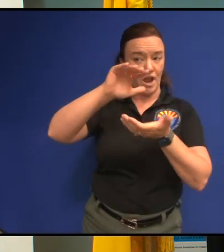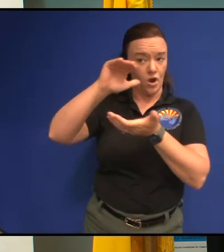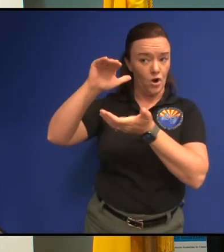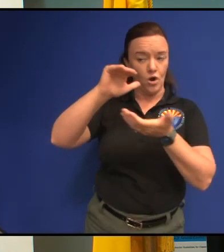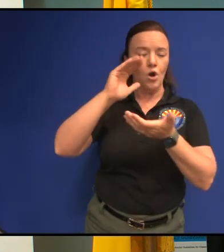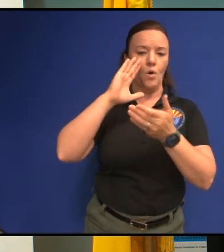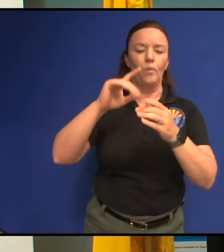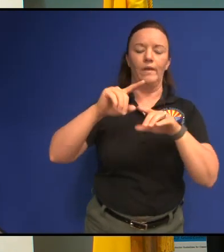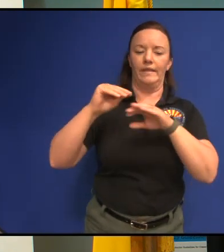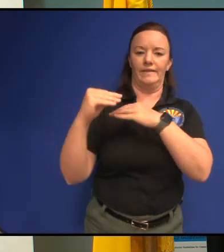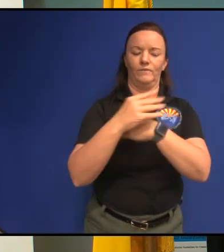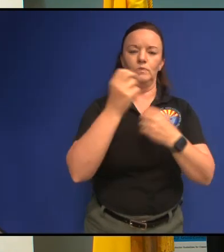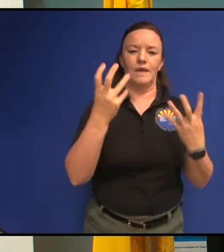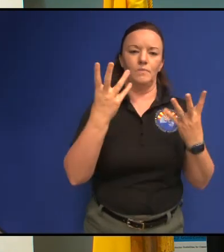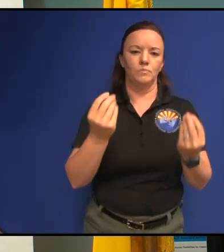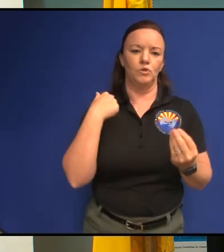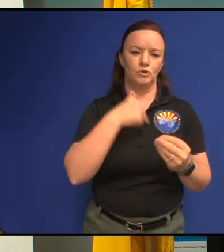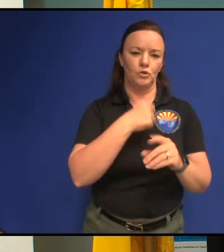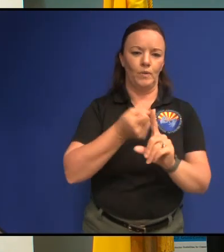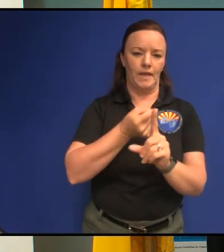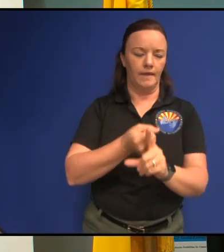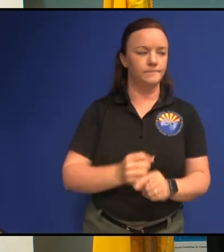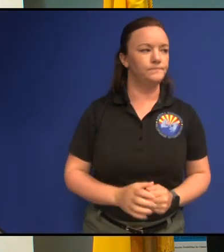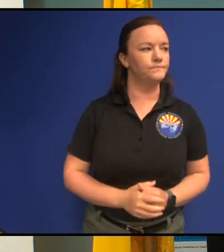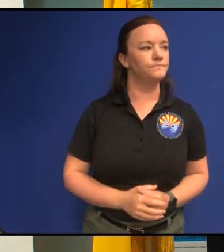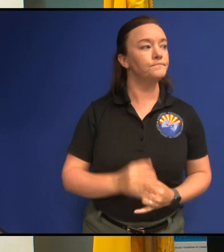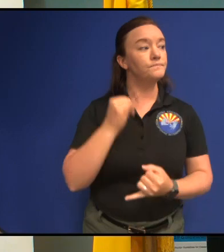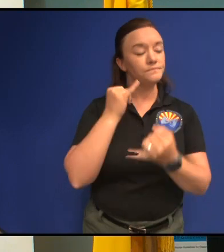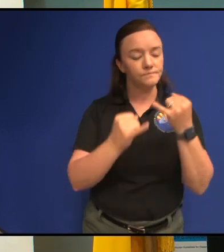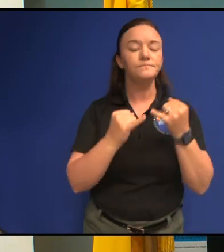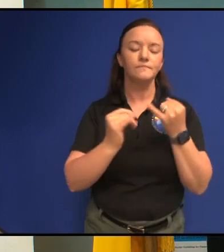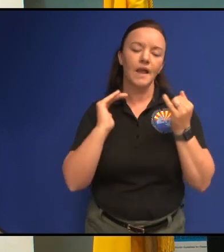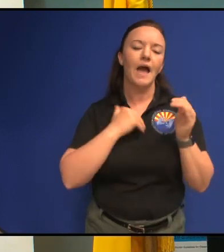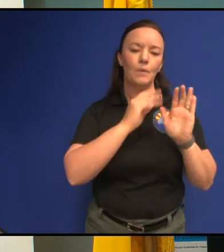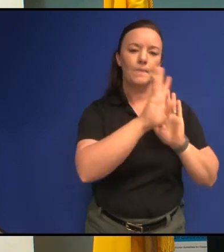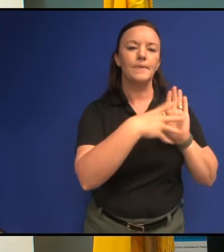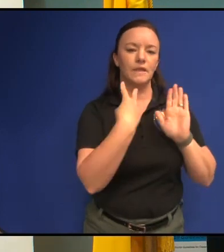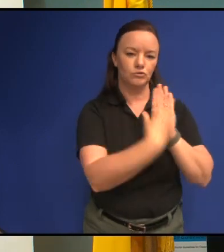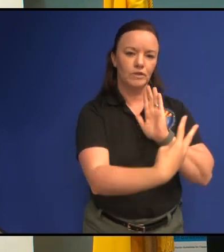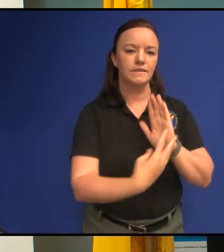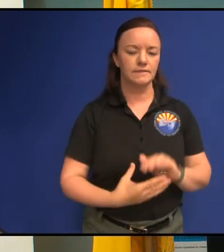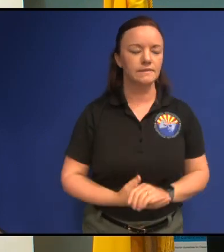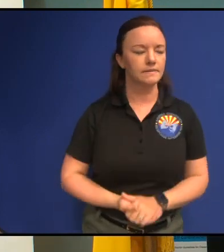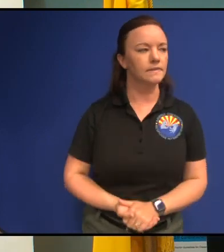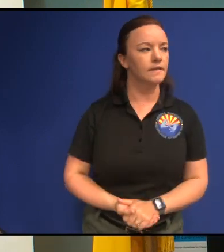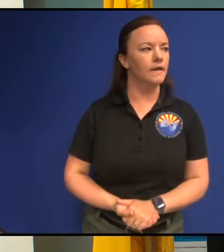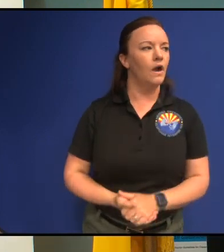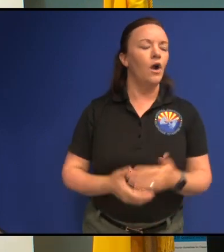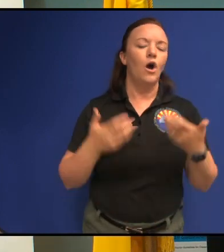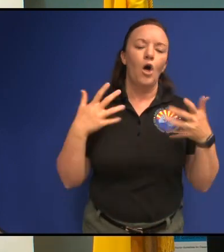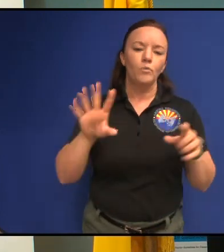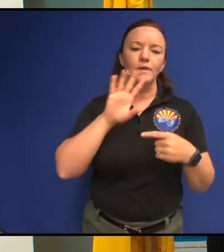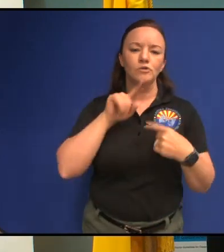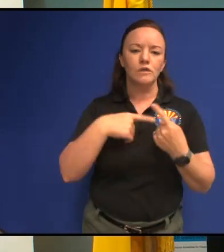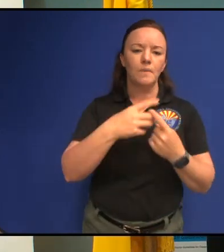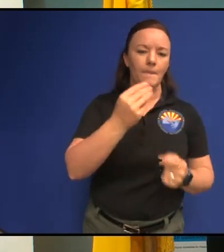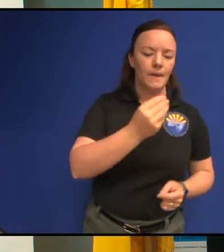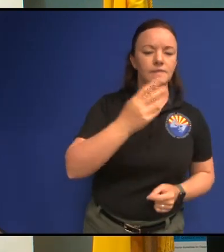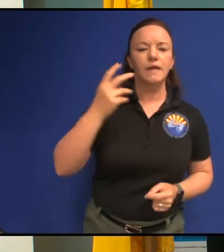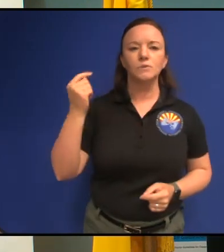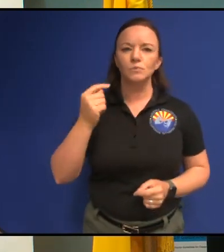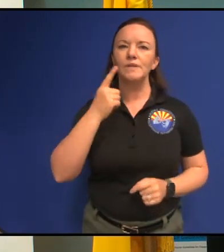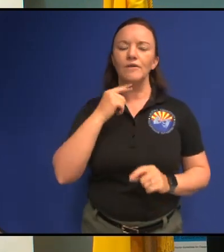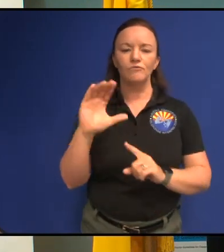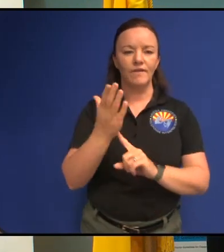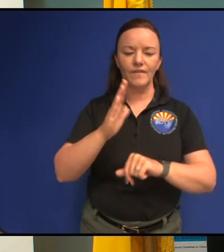moisture gets in here. So lastly here, we'll just look at our fire weather matrix. We already went over Monday, Tuesday, how we have those red